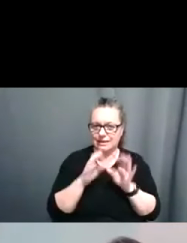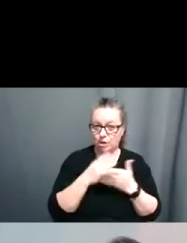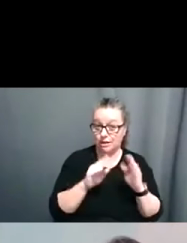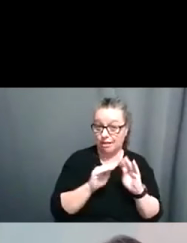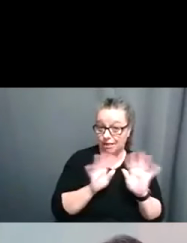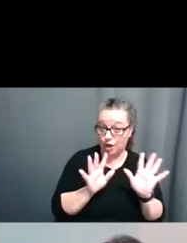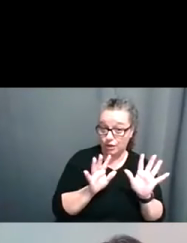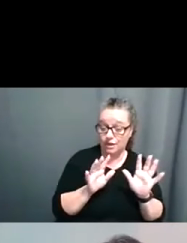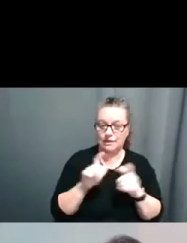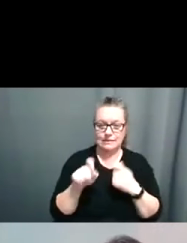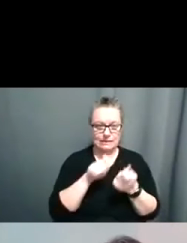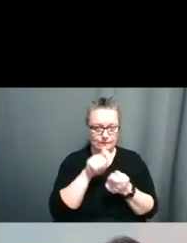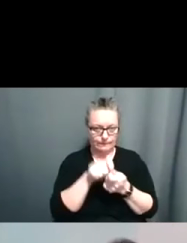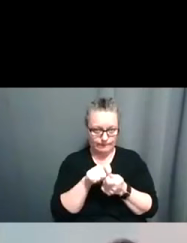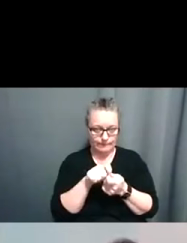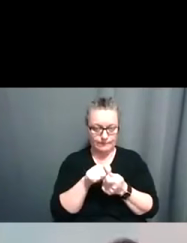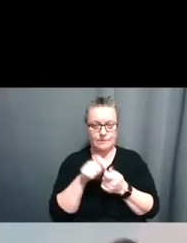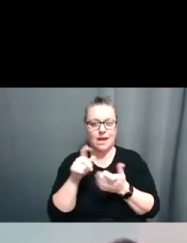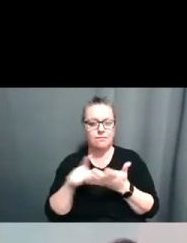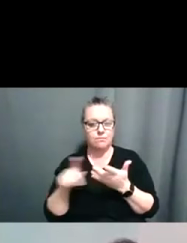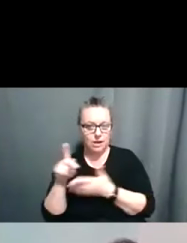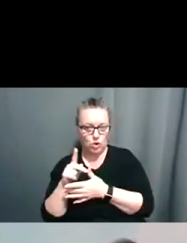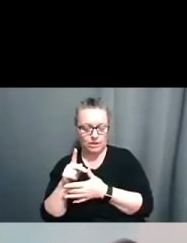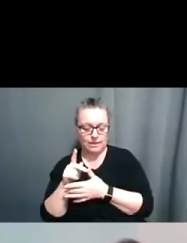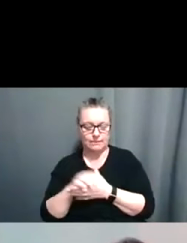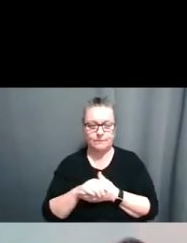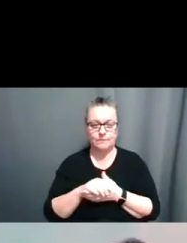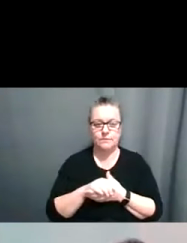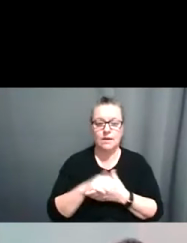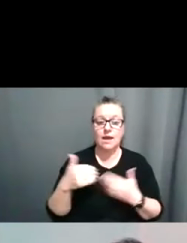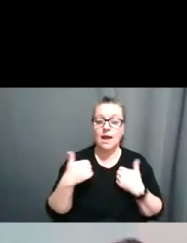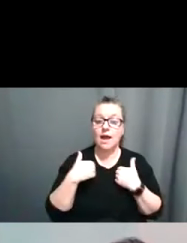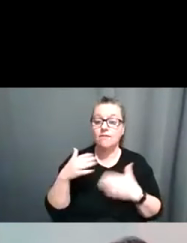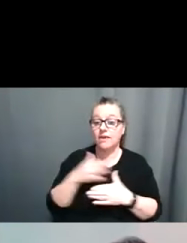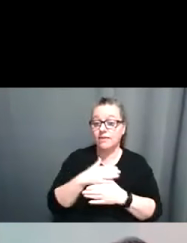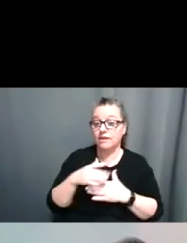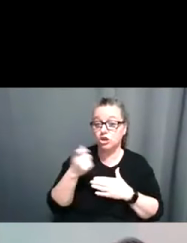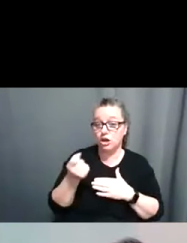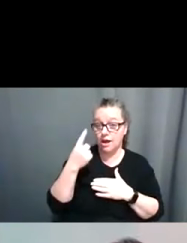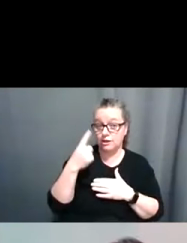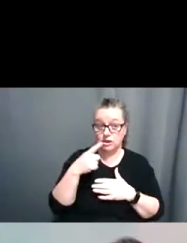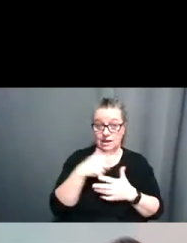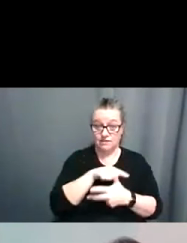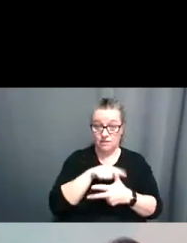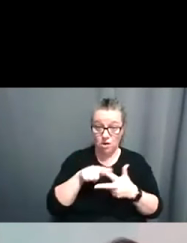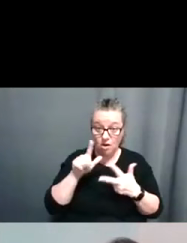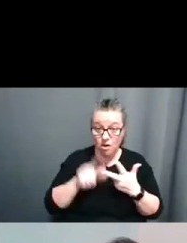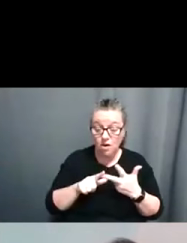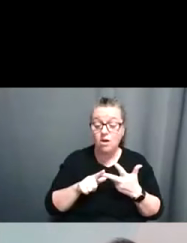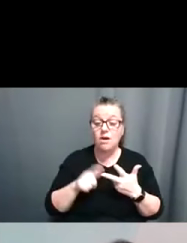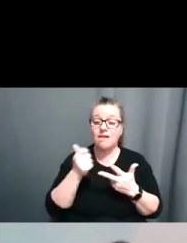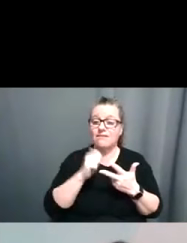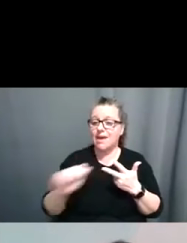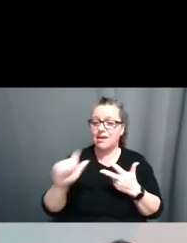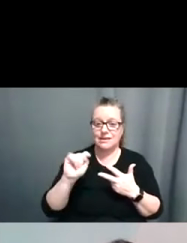clarity, specificity, and priority. Having a shared understanding of each of these aspects with any task, assignment, or